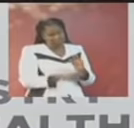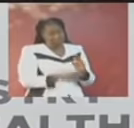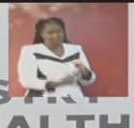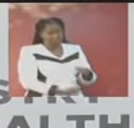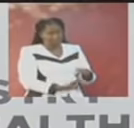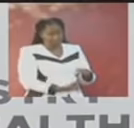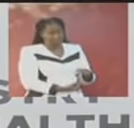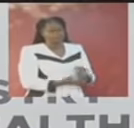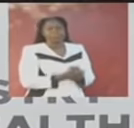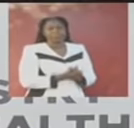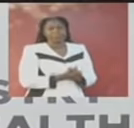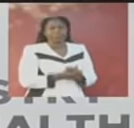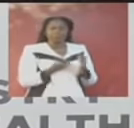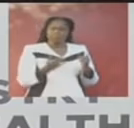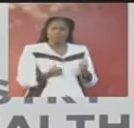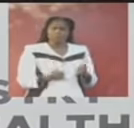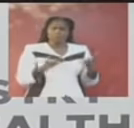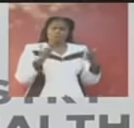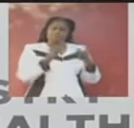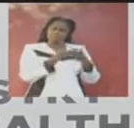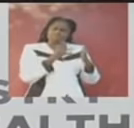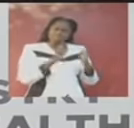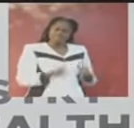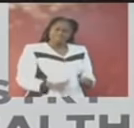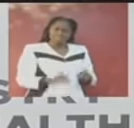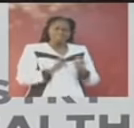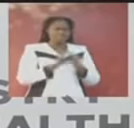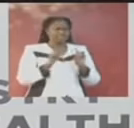imagine, prisoners cannot be really kept in